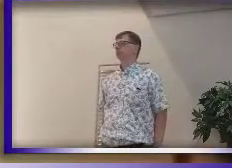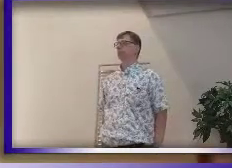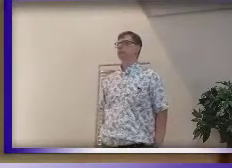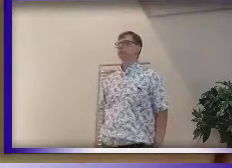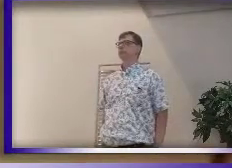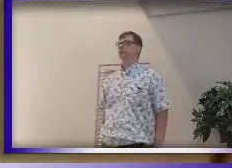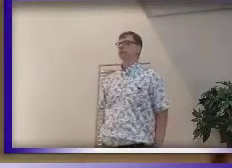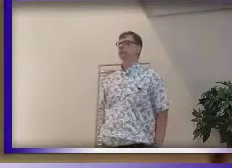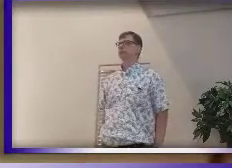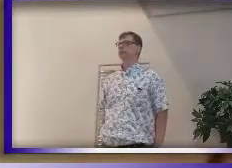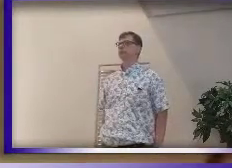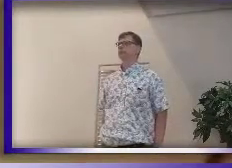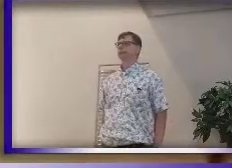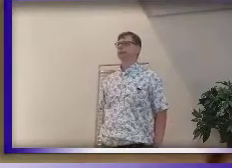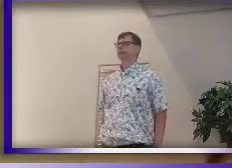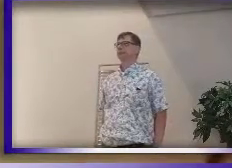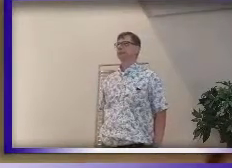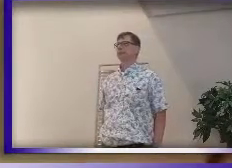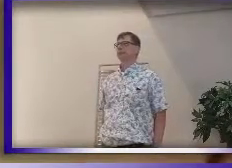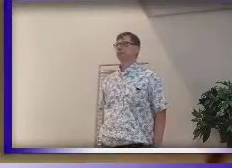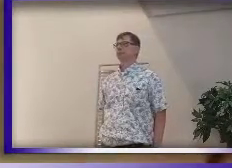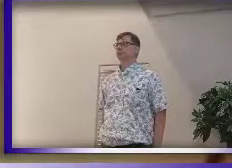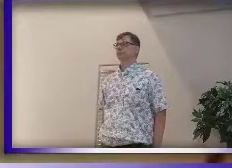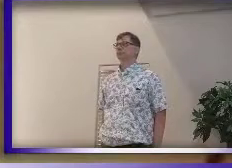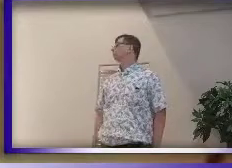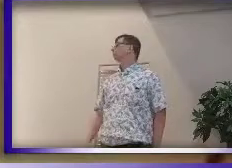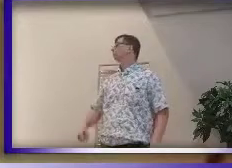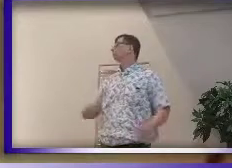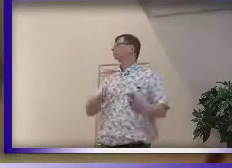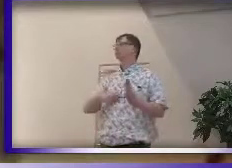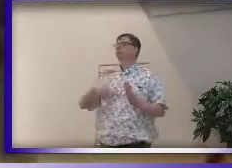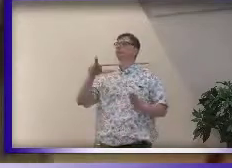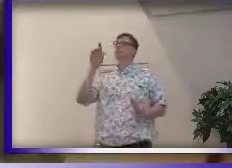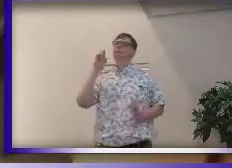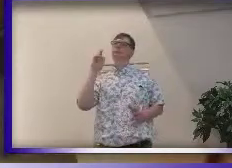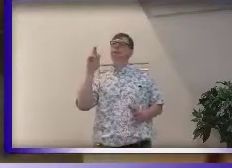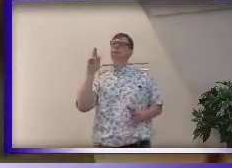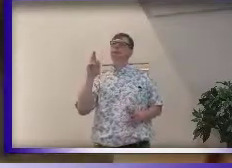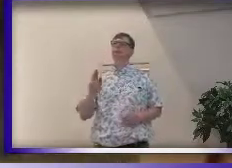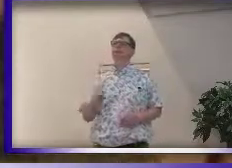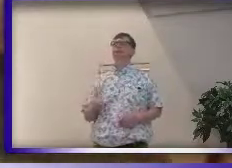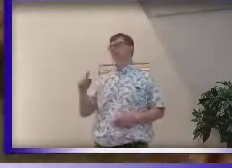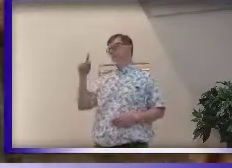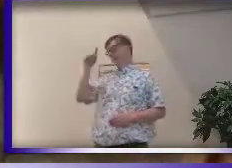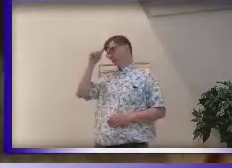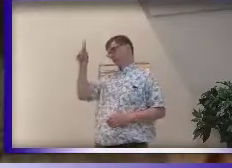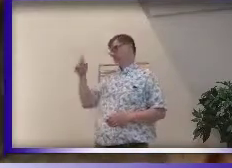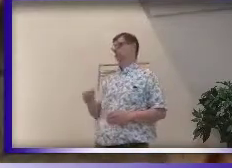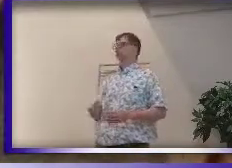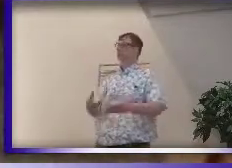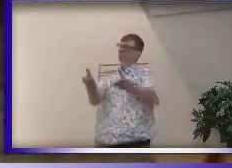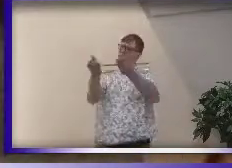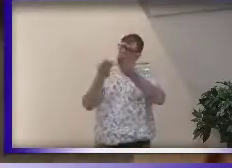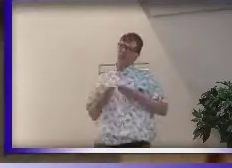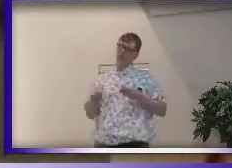far away, it's taking a while for it to hit the internet. It has to go all the way to the moon and then back.